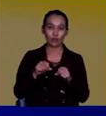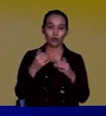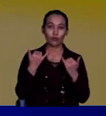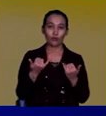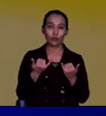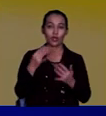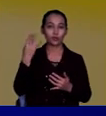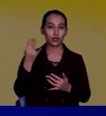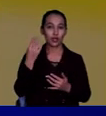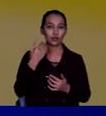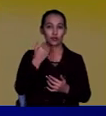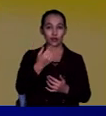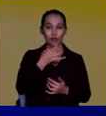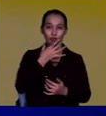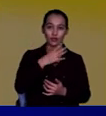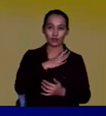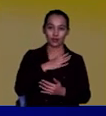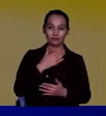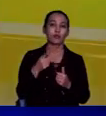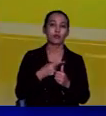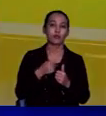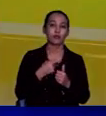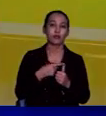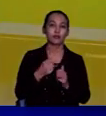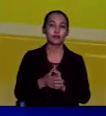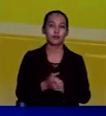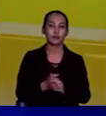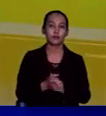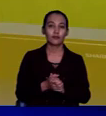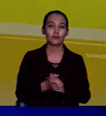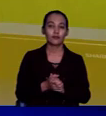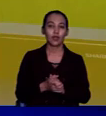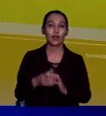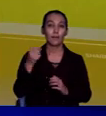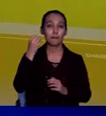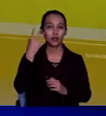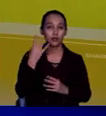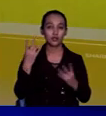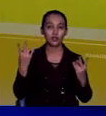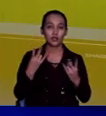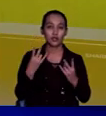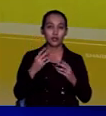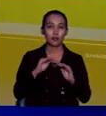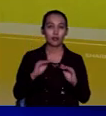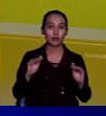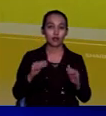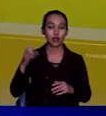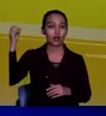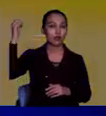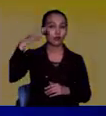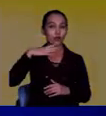masalimiz sizga yoqdimi bolajonlar? Xursandman. Bilib oling aziz bolajonlar, mana bu